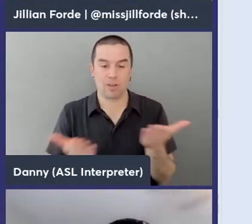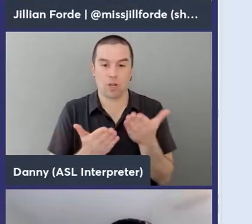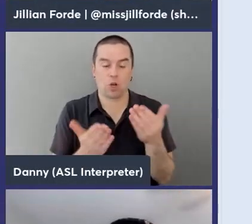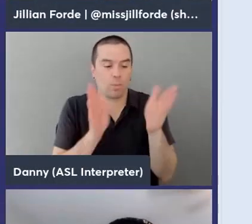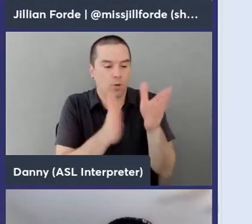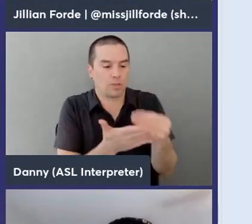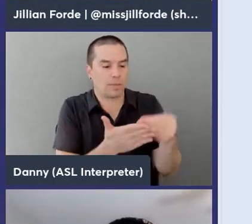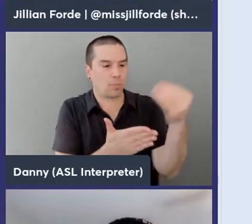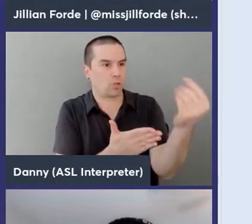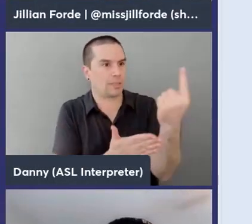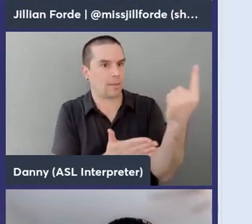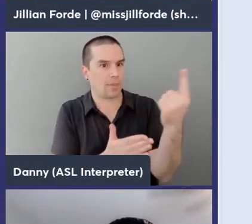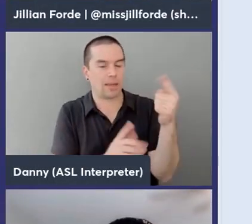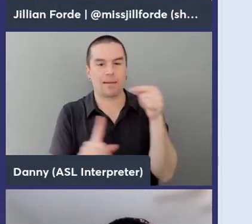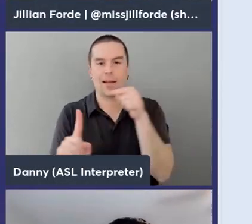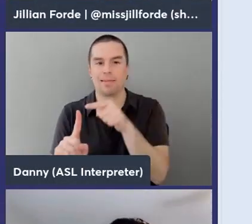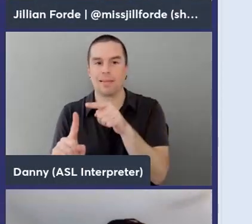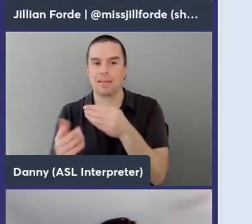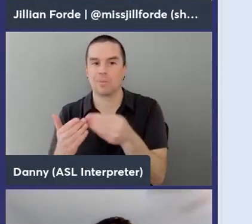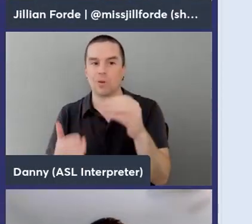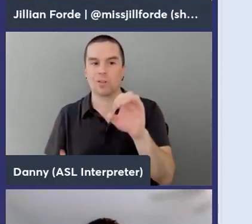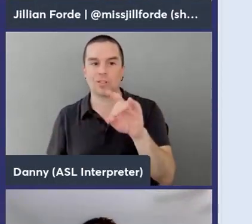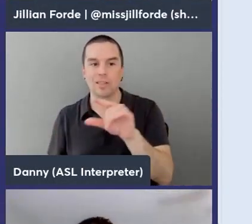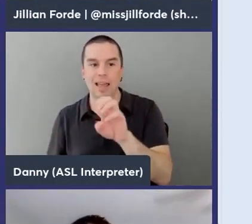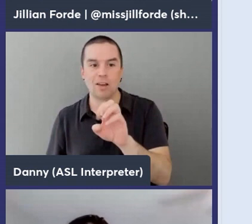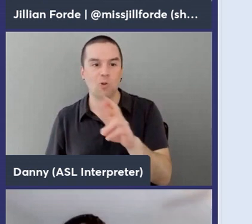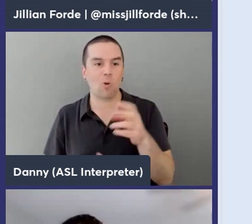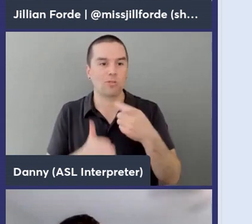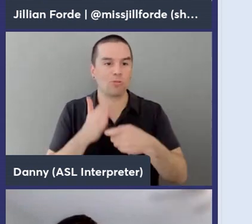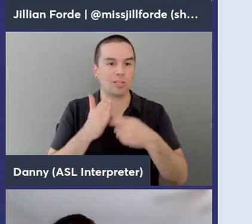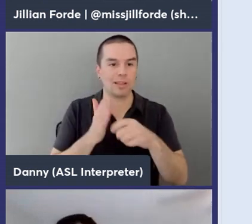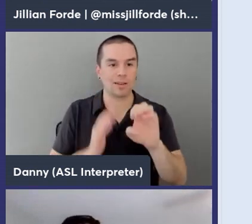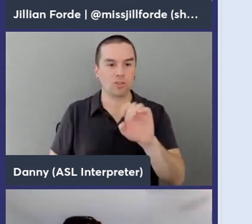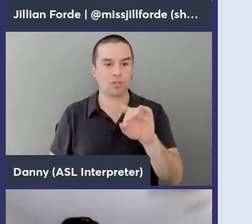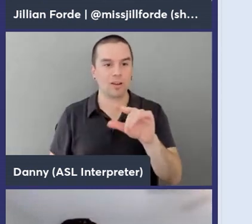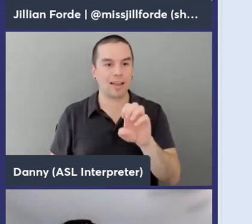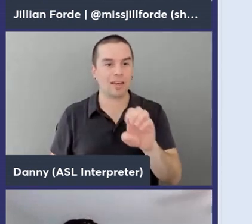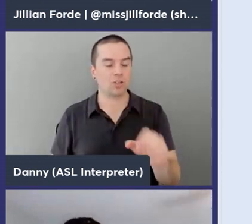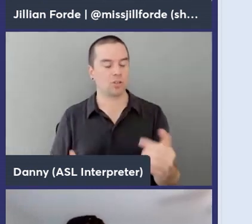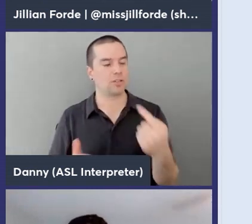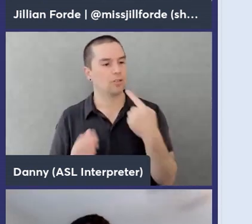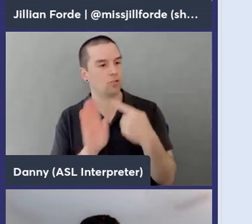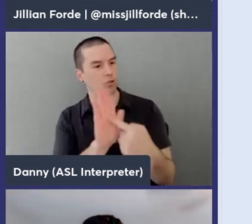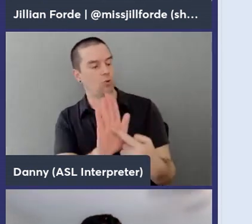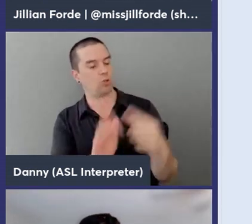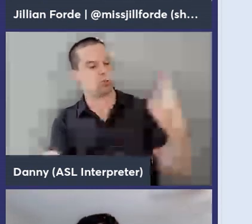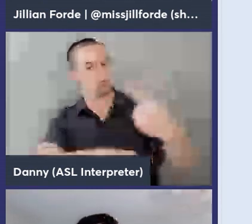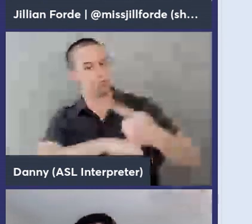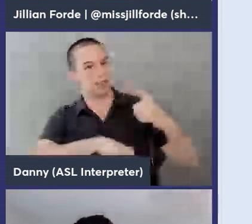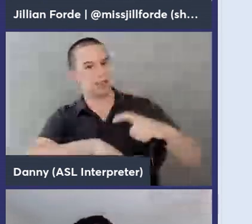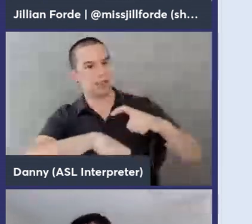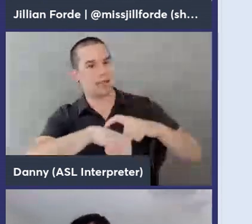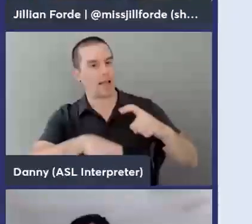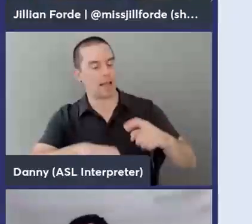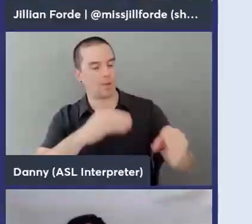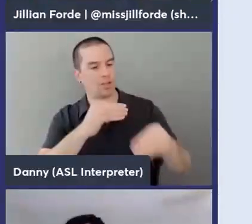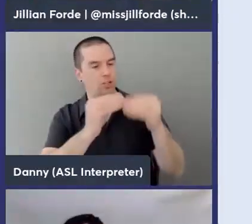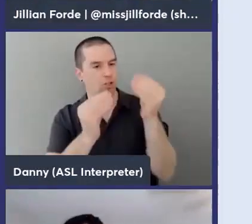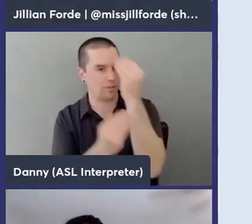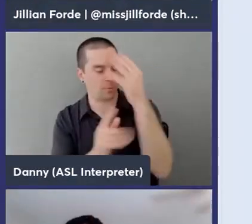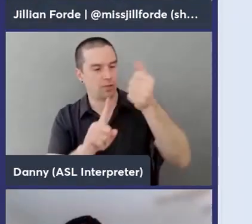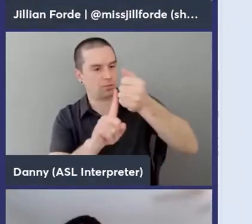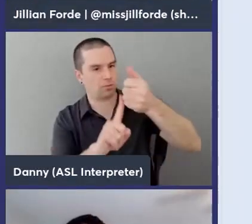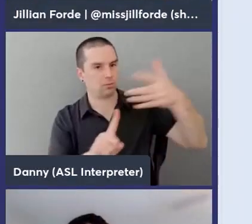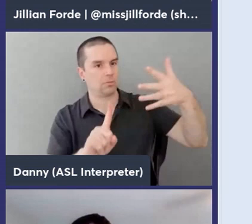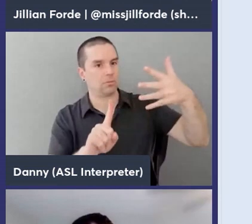this purchased edge or this transaction edge, you would have things like, here's the date, here's the time, here's additional information that's